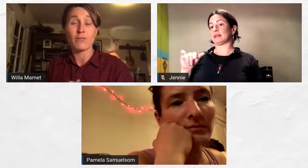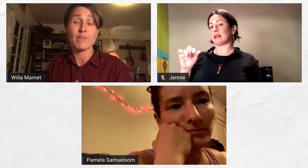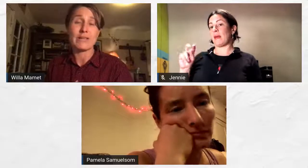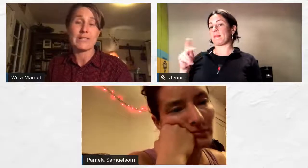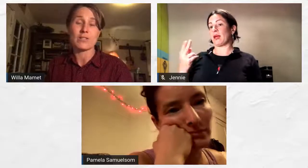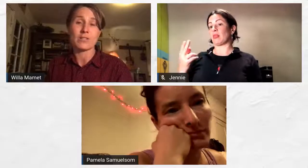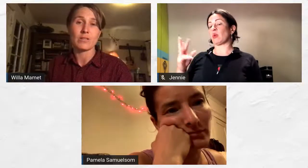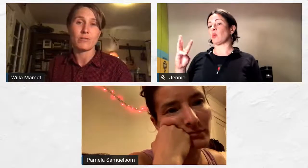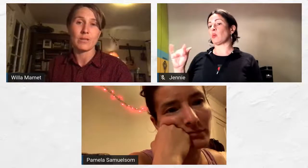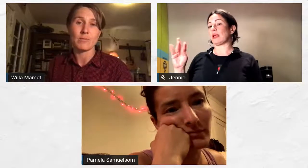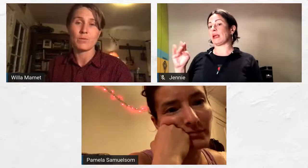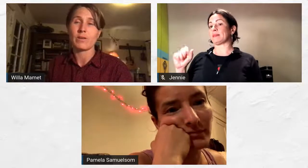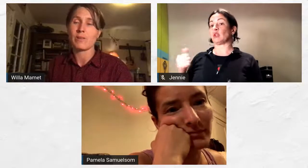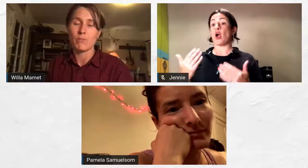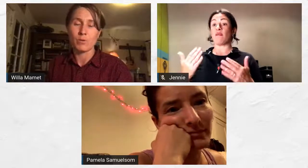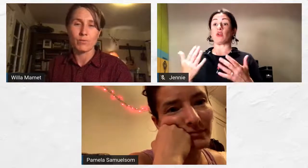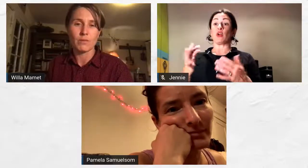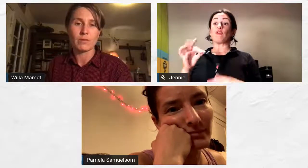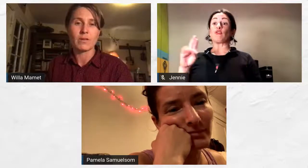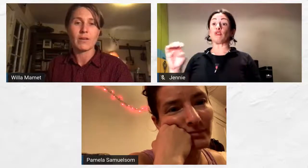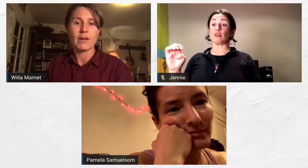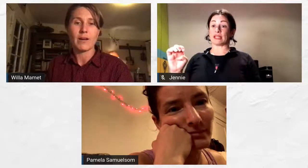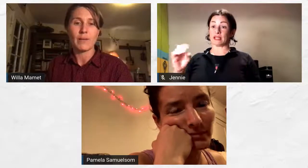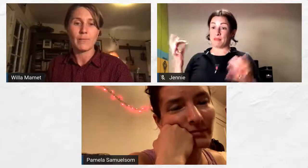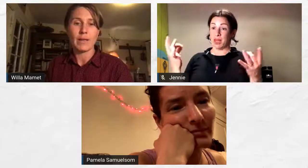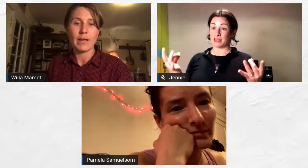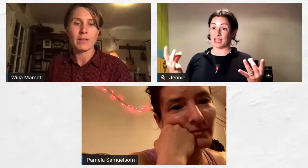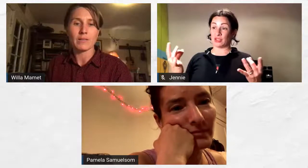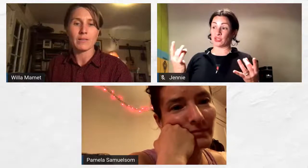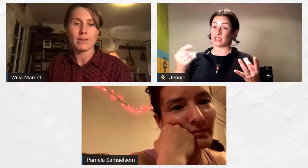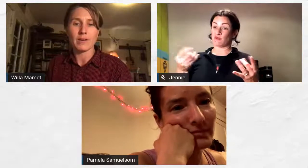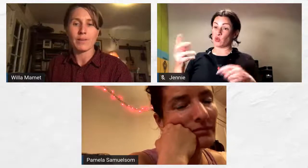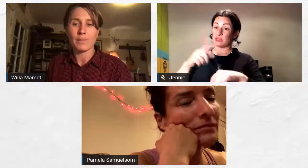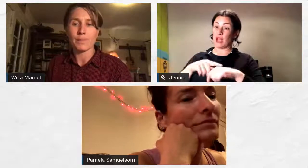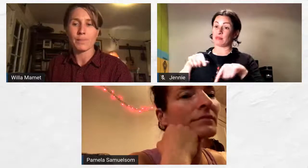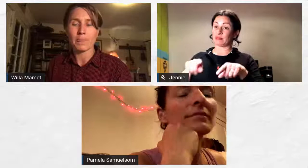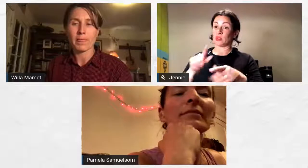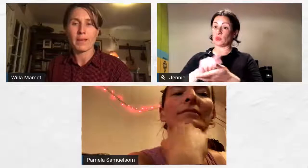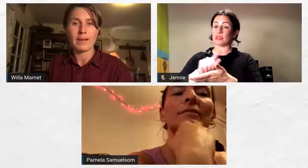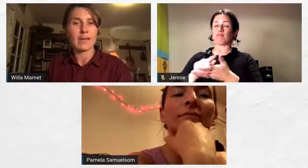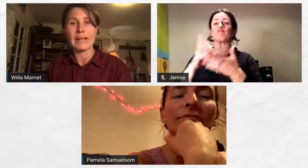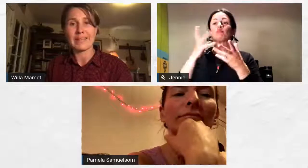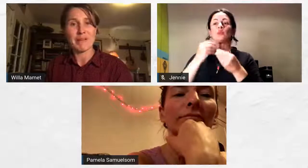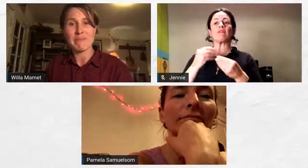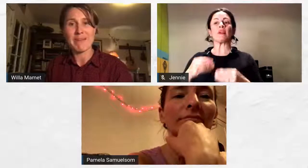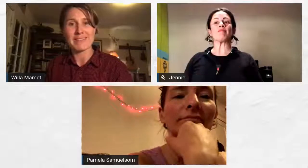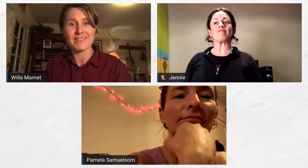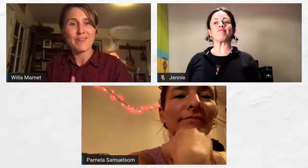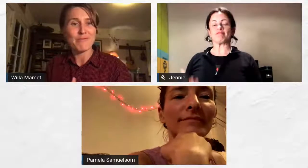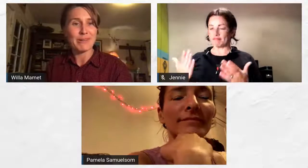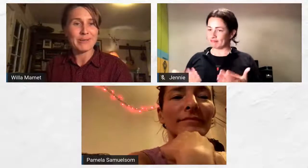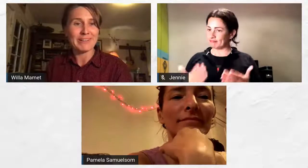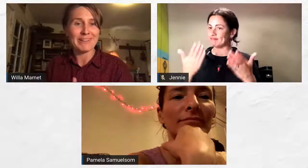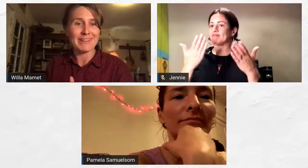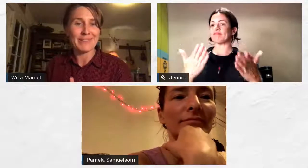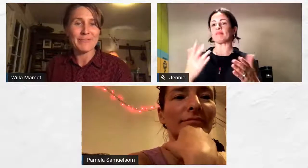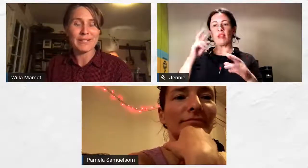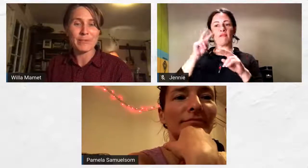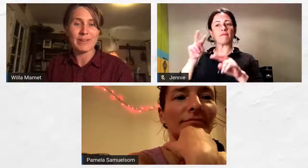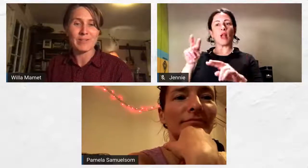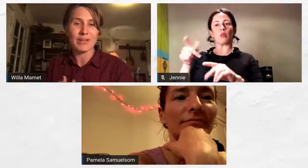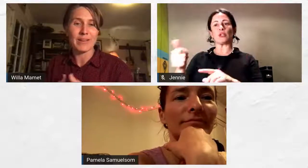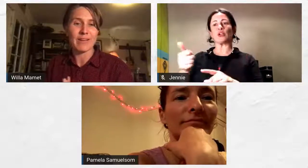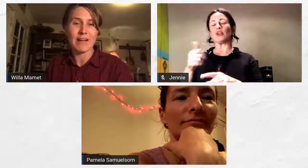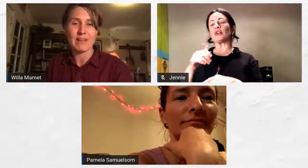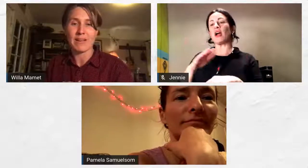offer free meditations a few times a week. They're beautiful. And I highly recommend following her on